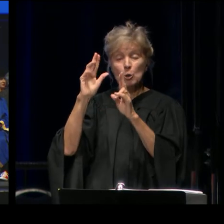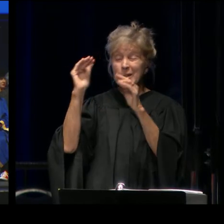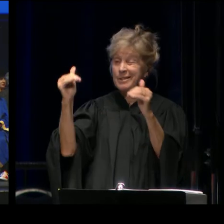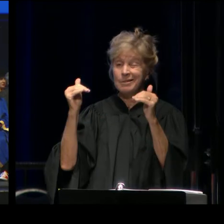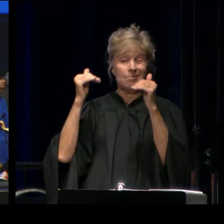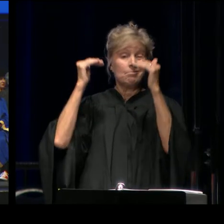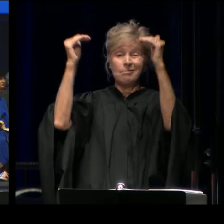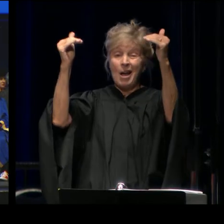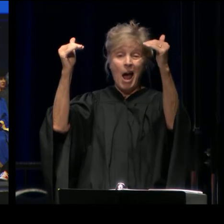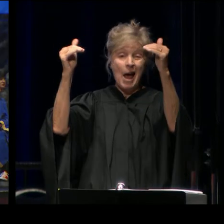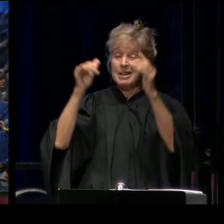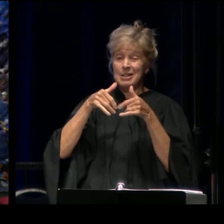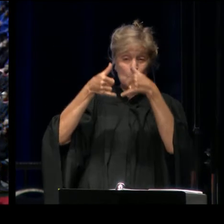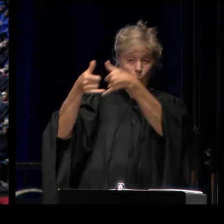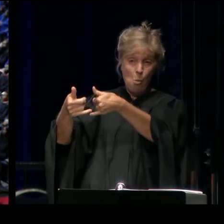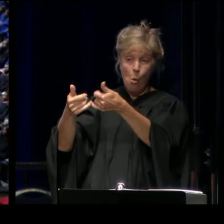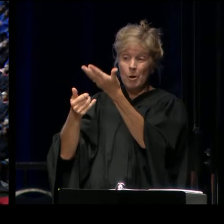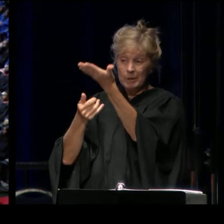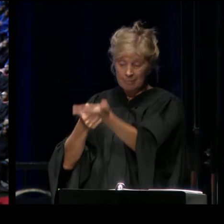highest award.